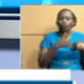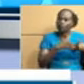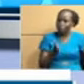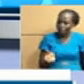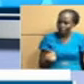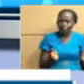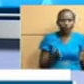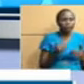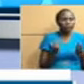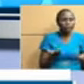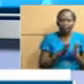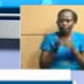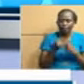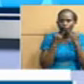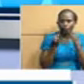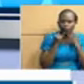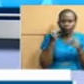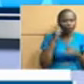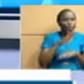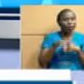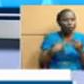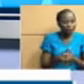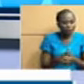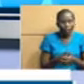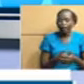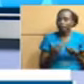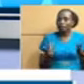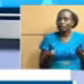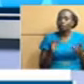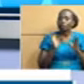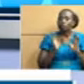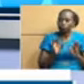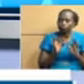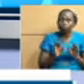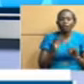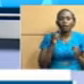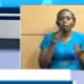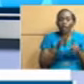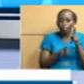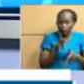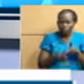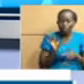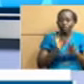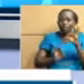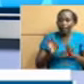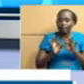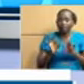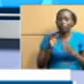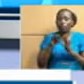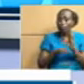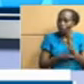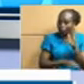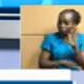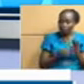and access to information for all, and then ensuring meaningful participation in the design and implementation of programs. This is something that